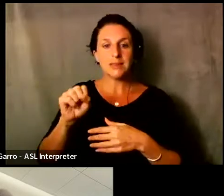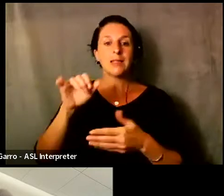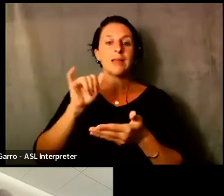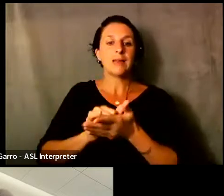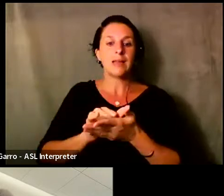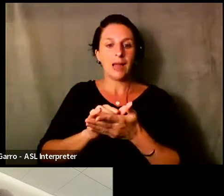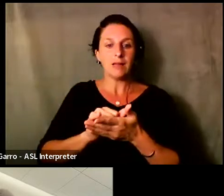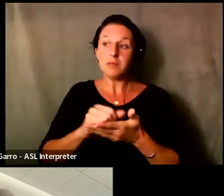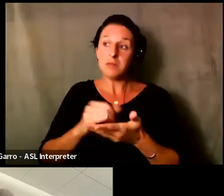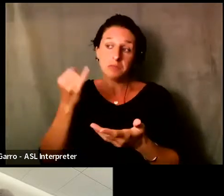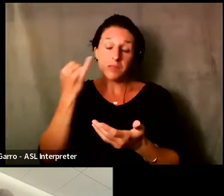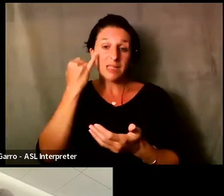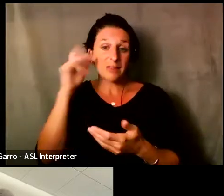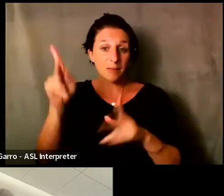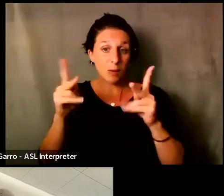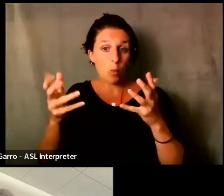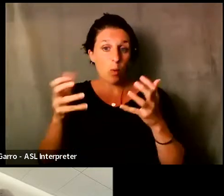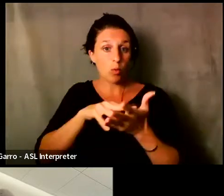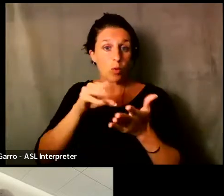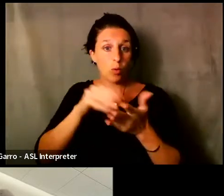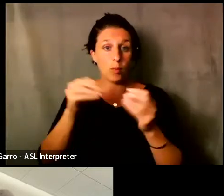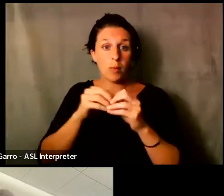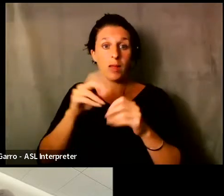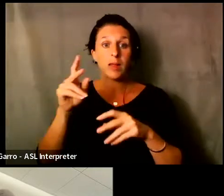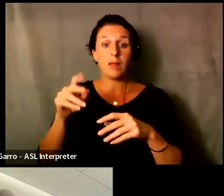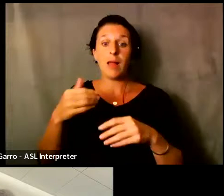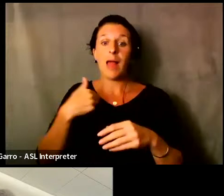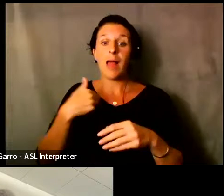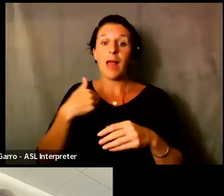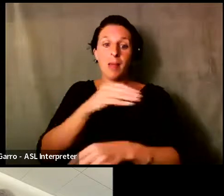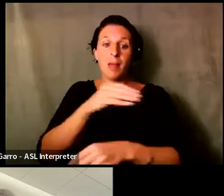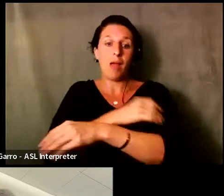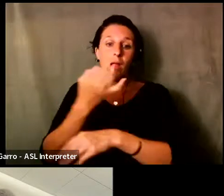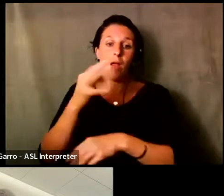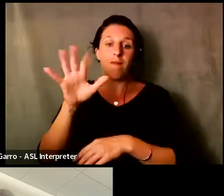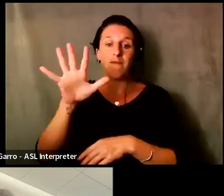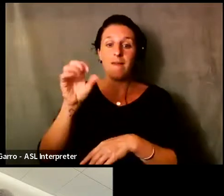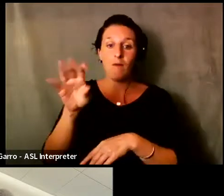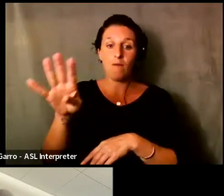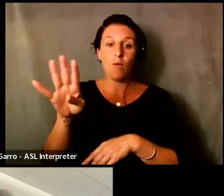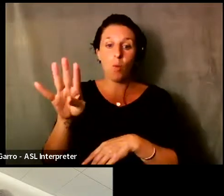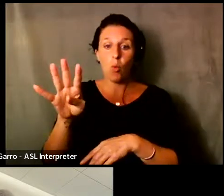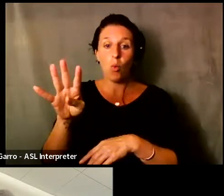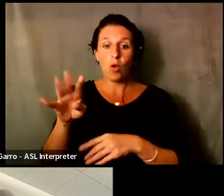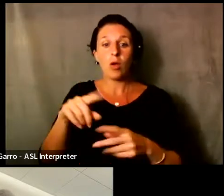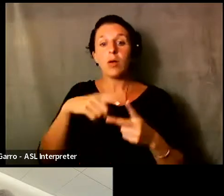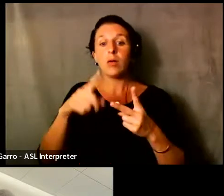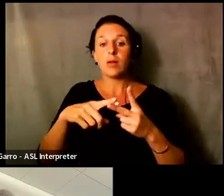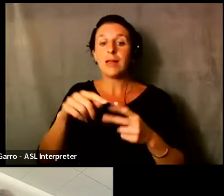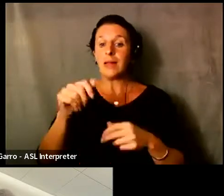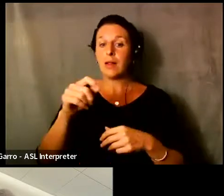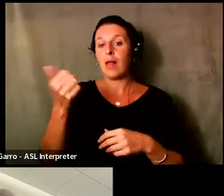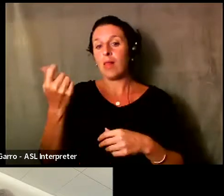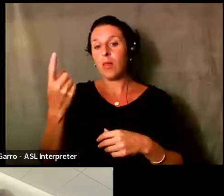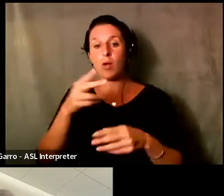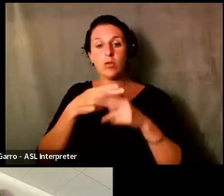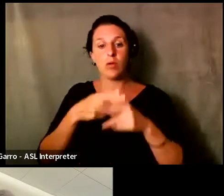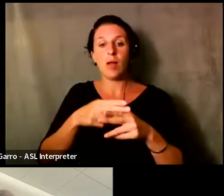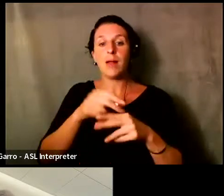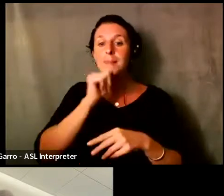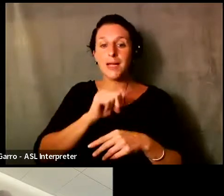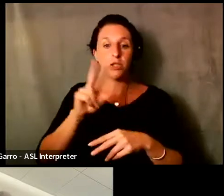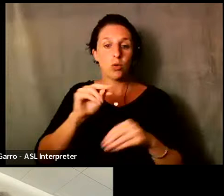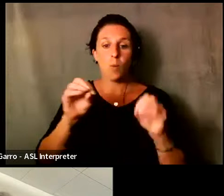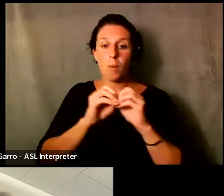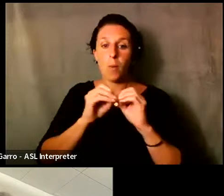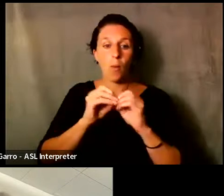learn more. There's one called The Power of the 504. There's one called Patient No More. And then there's one called Crip